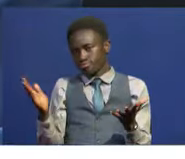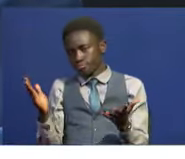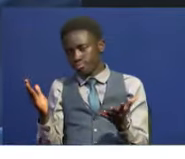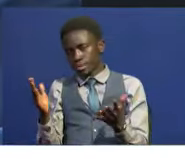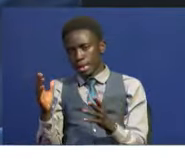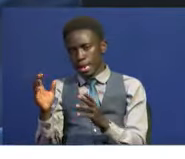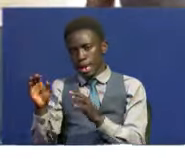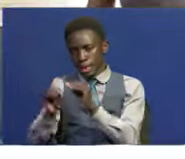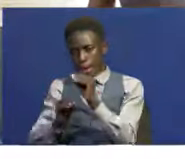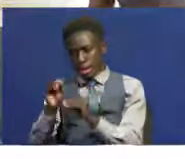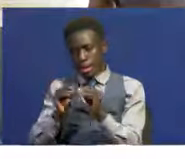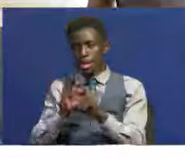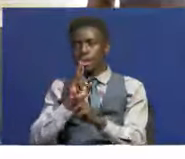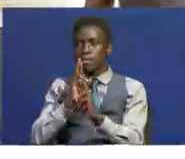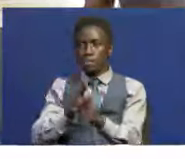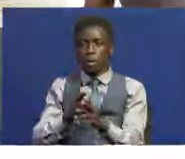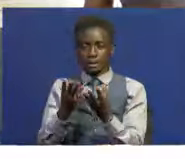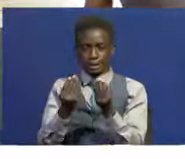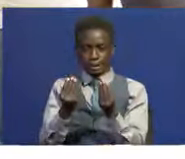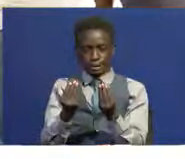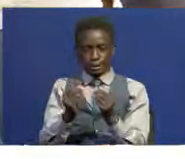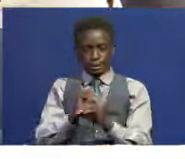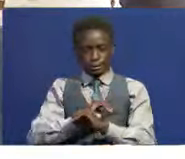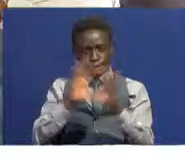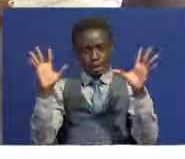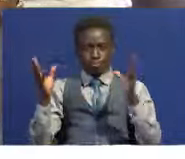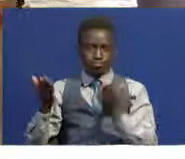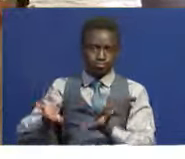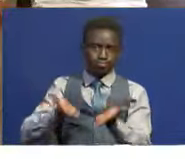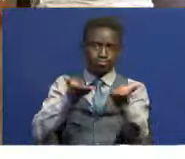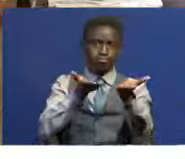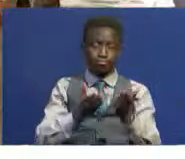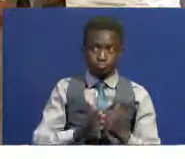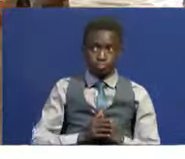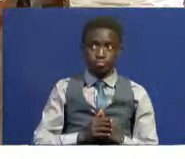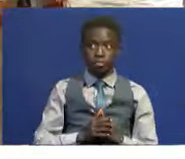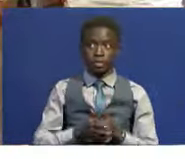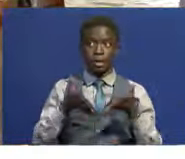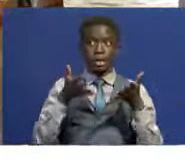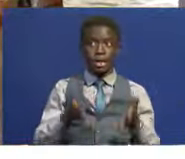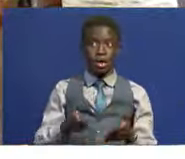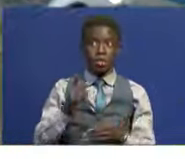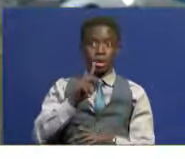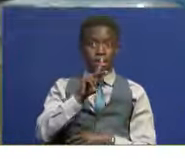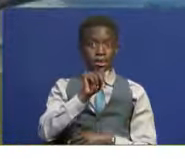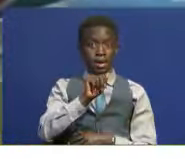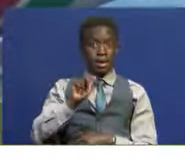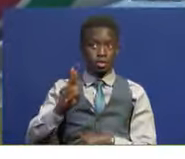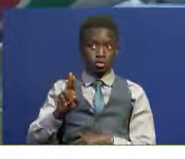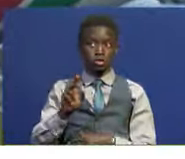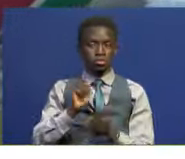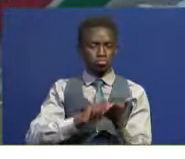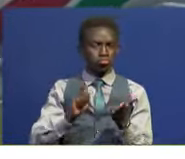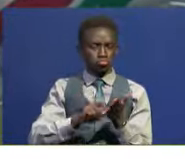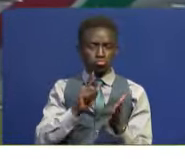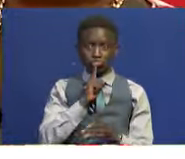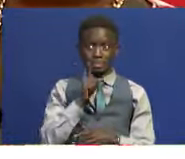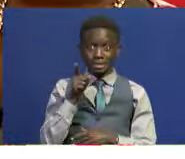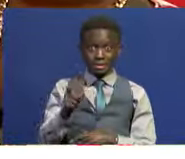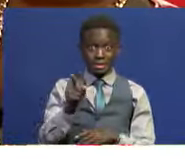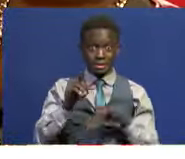report on this matter. KAU Secretary General Moses Ndiema says workers fear that the deal will render them